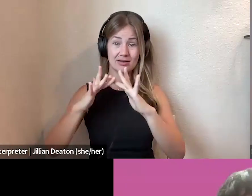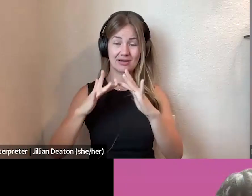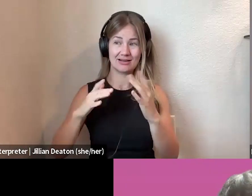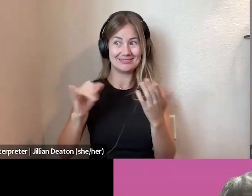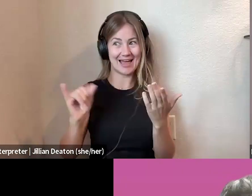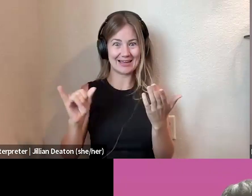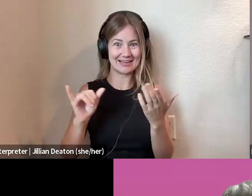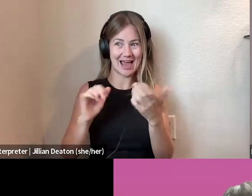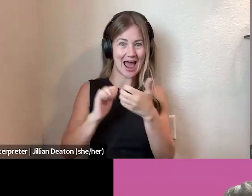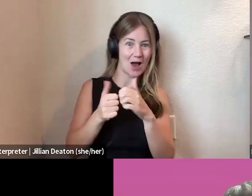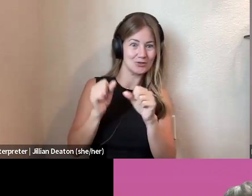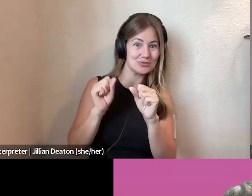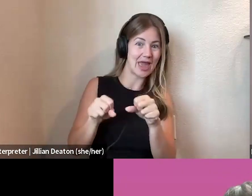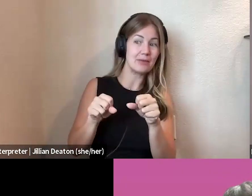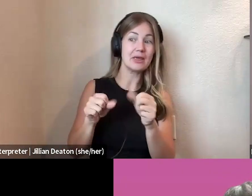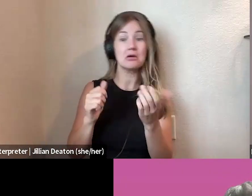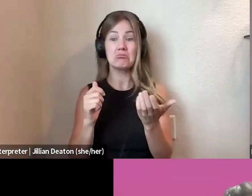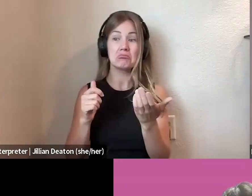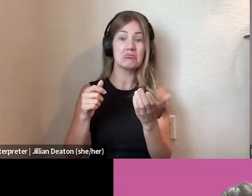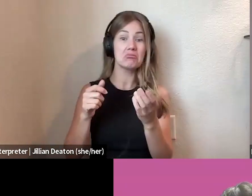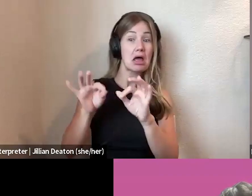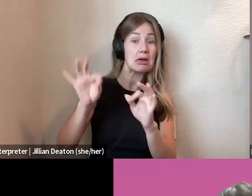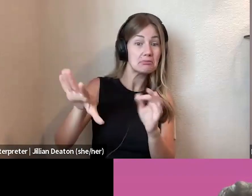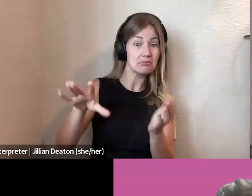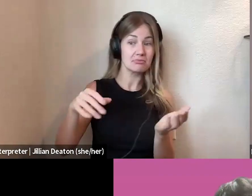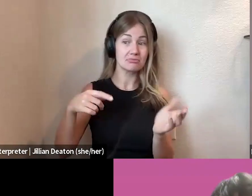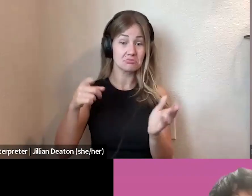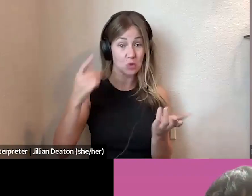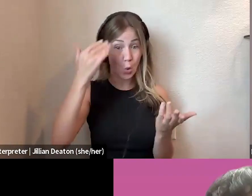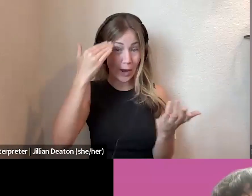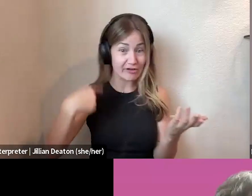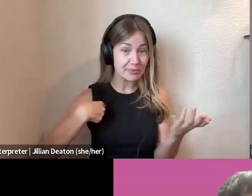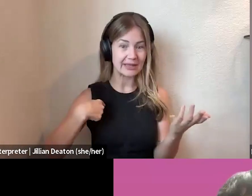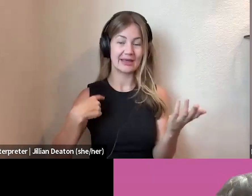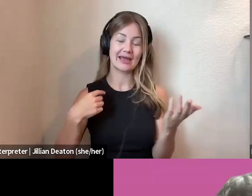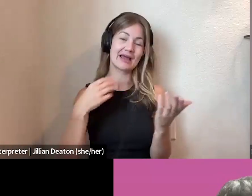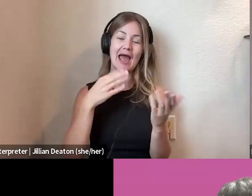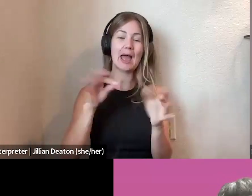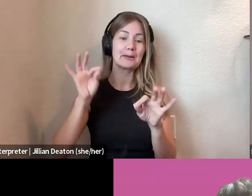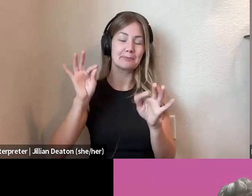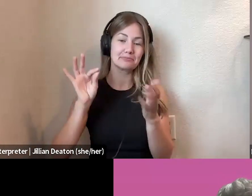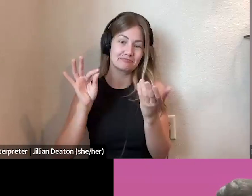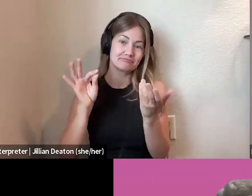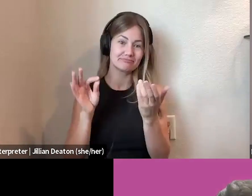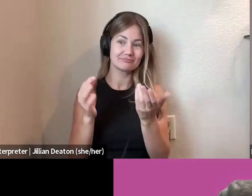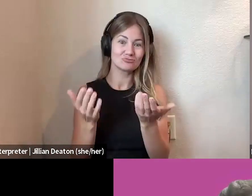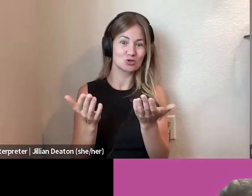on their radar, and to plant seeds to get invited to more foundation applications